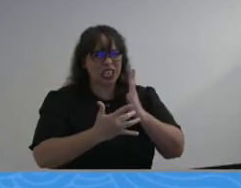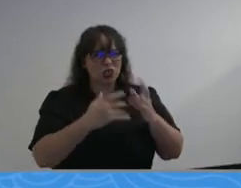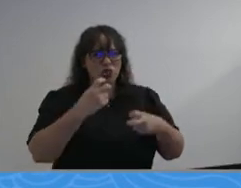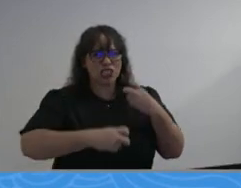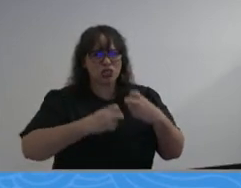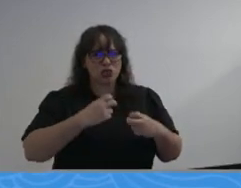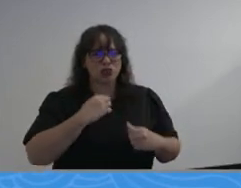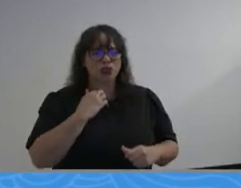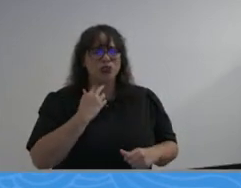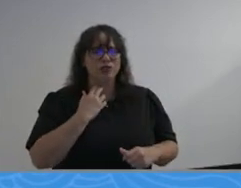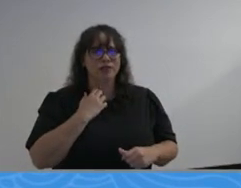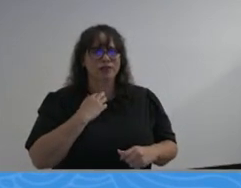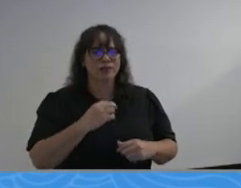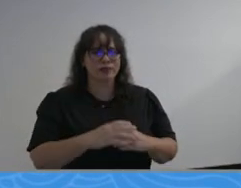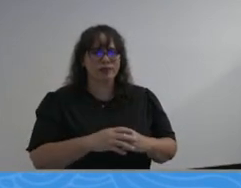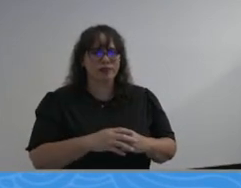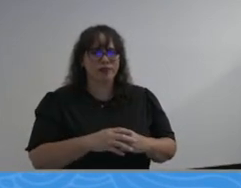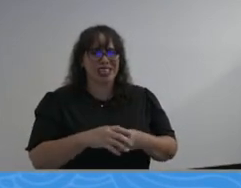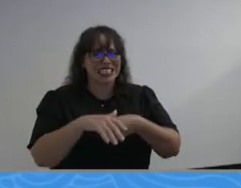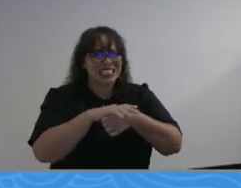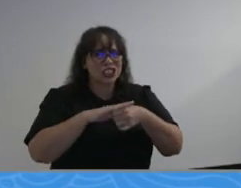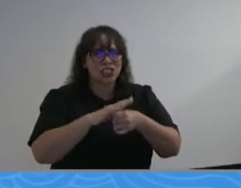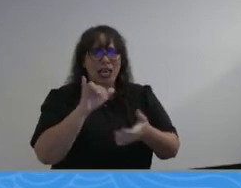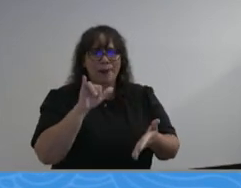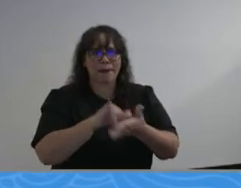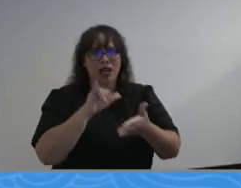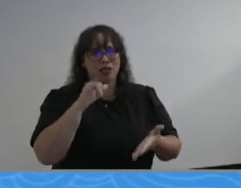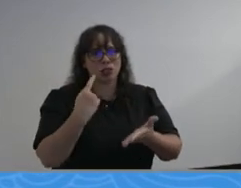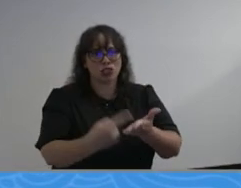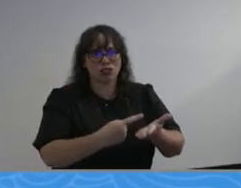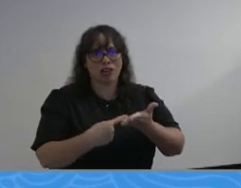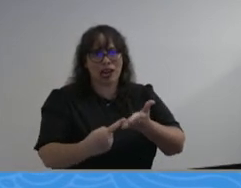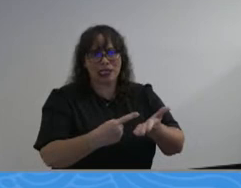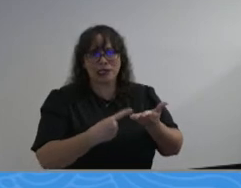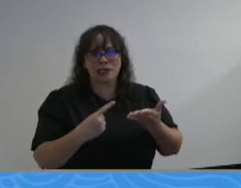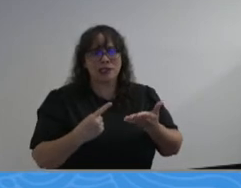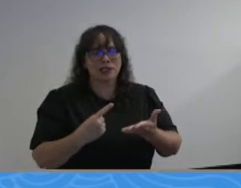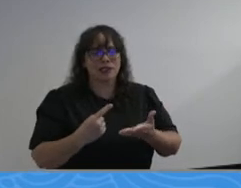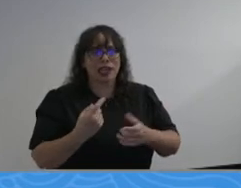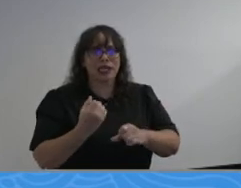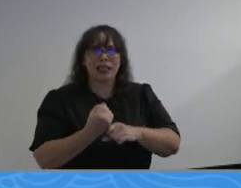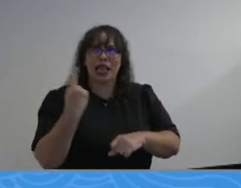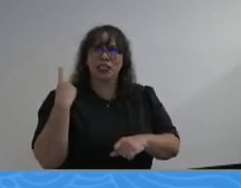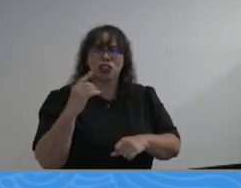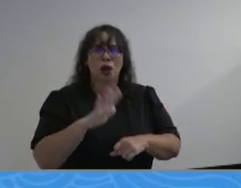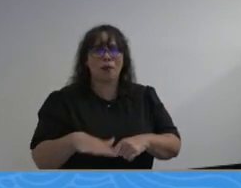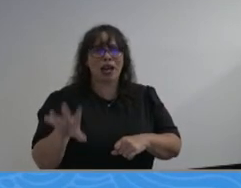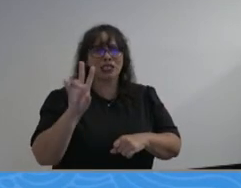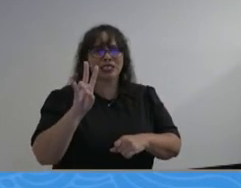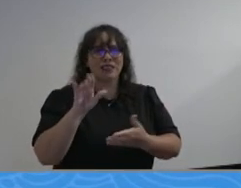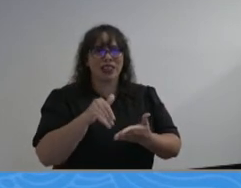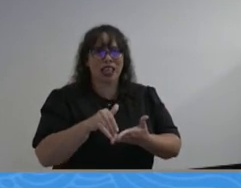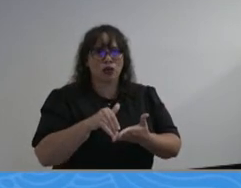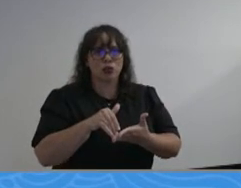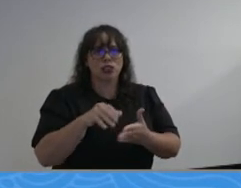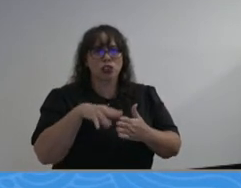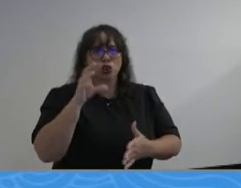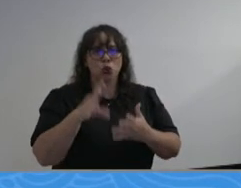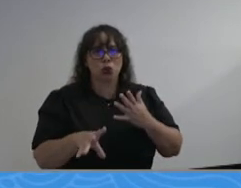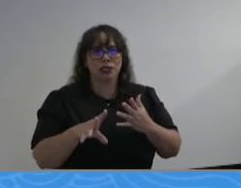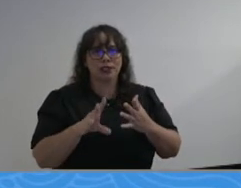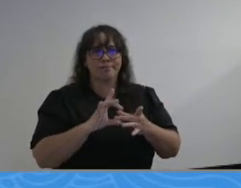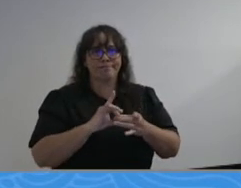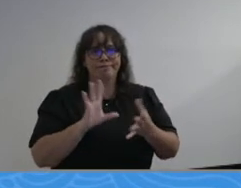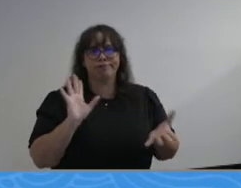I think, I mean, it's logistically impossible to address the, I think last year there was about 7,000 students we lost touch with.